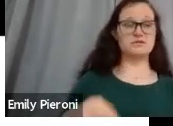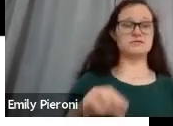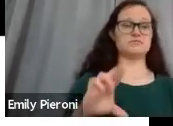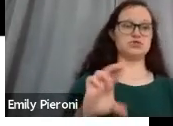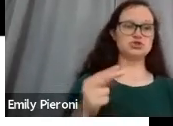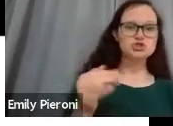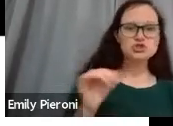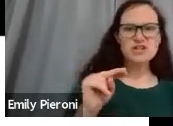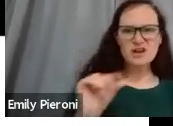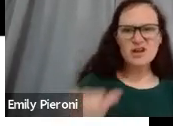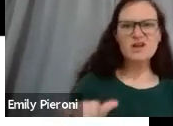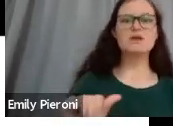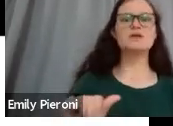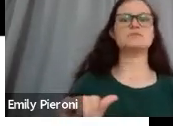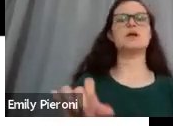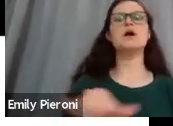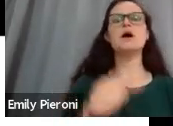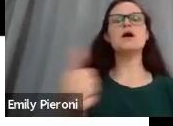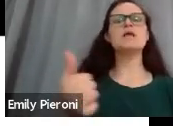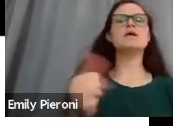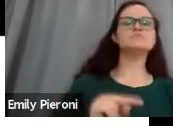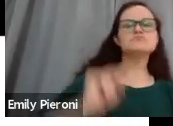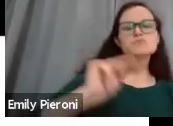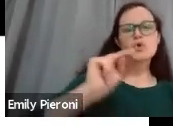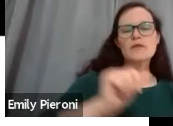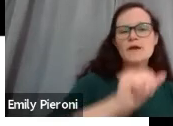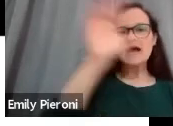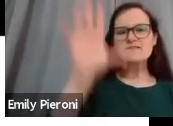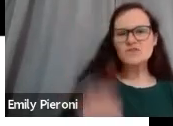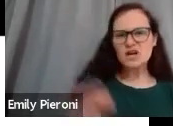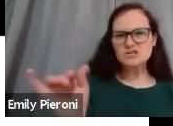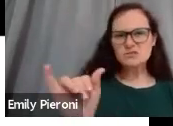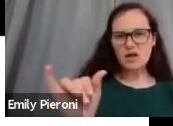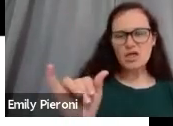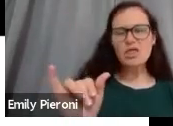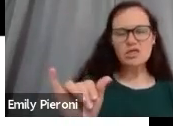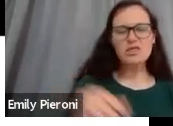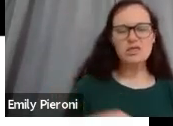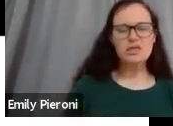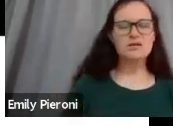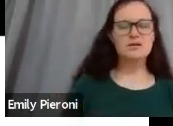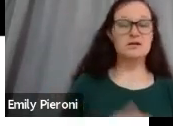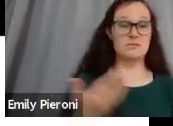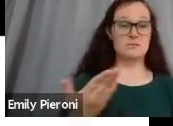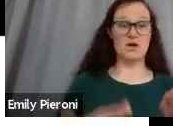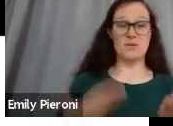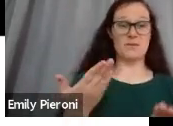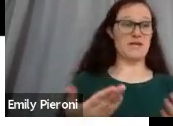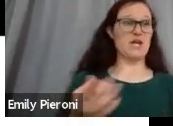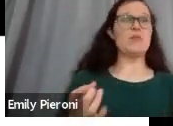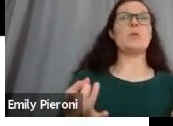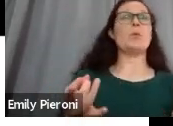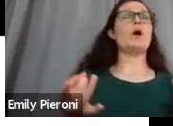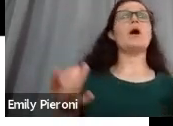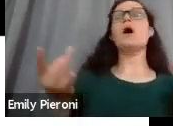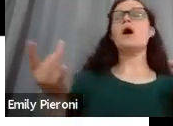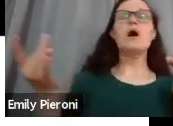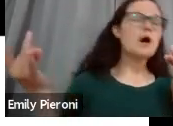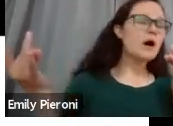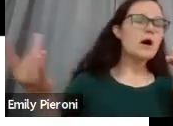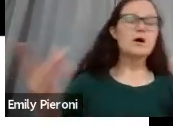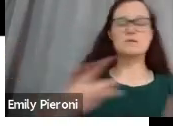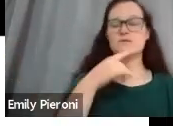Southern Africa or Northern Africa. The point is that we're in probably the worst arid cycle that we've seen in the last 2,000